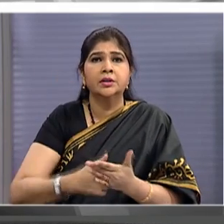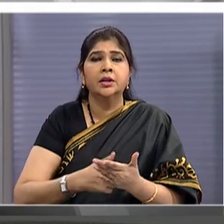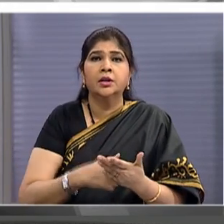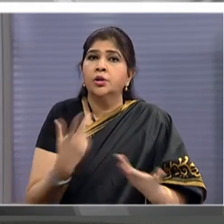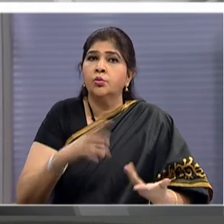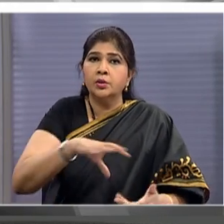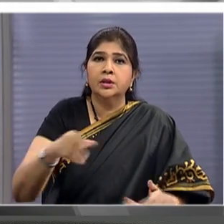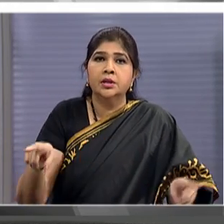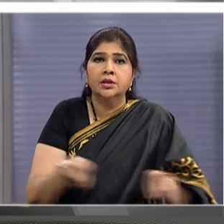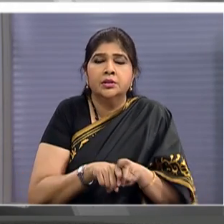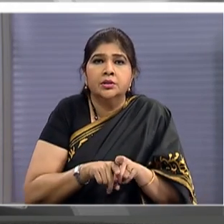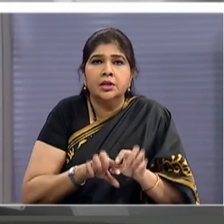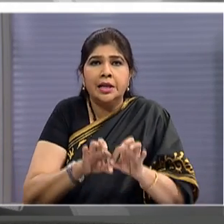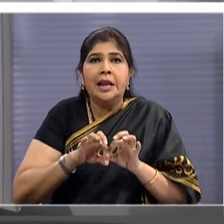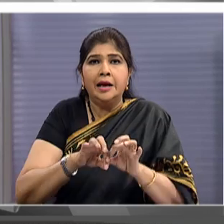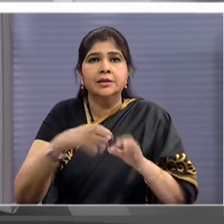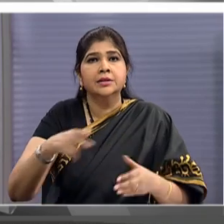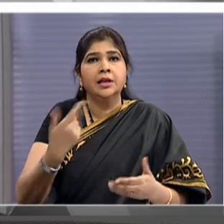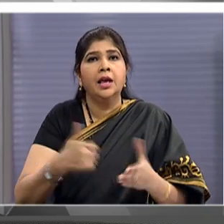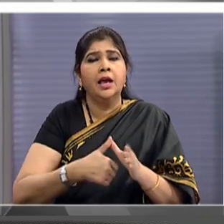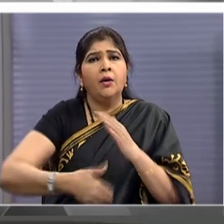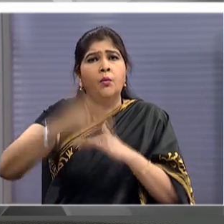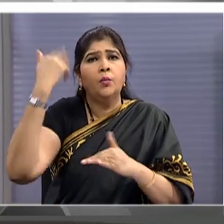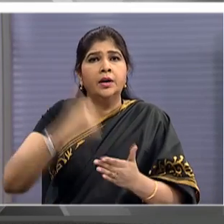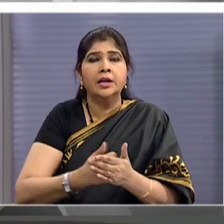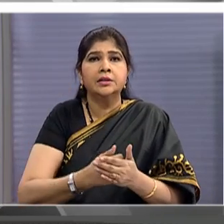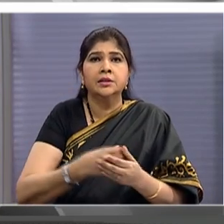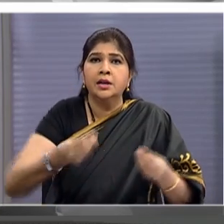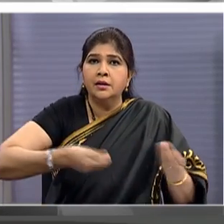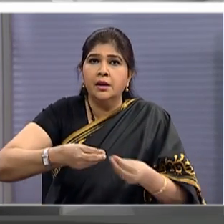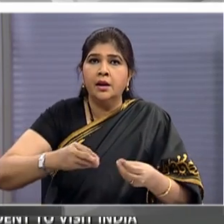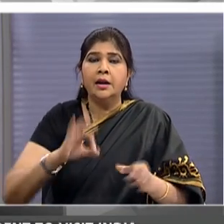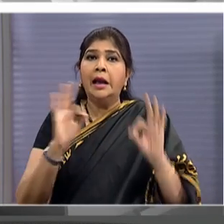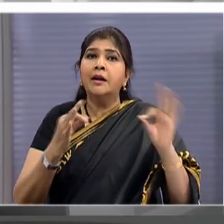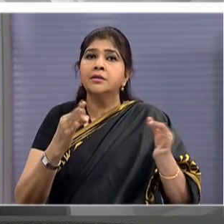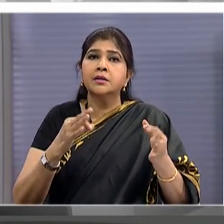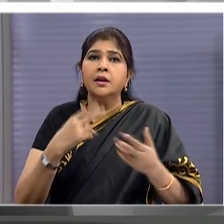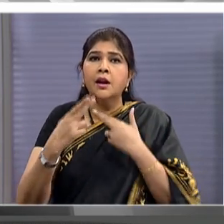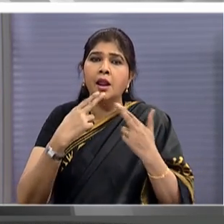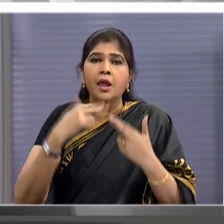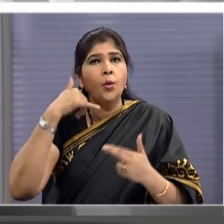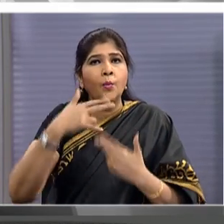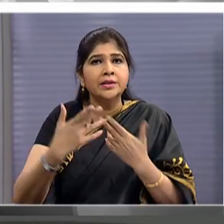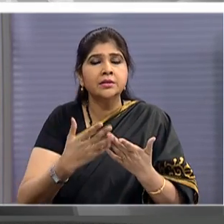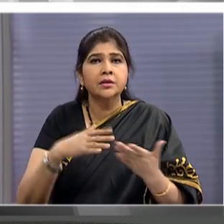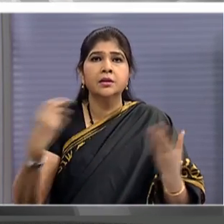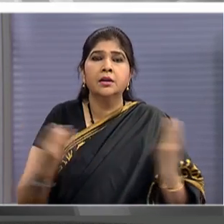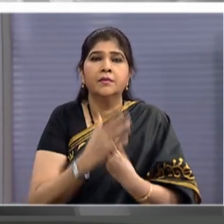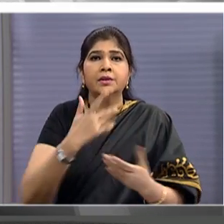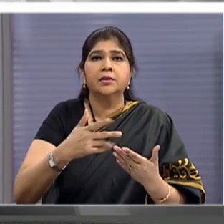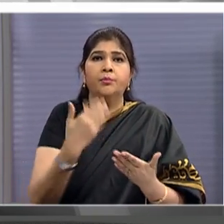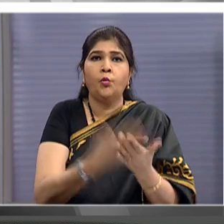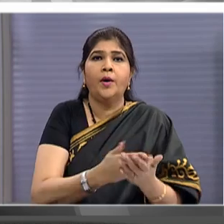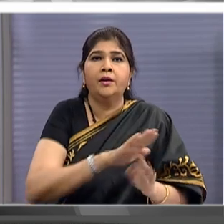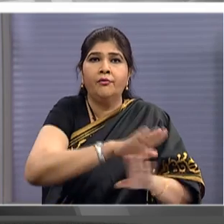historically close ties. Ancient ties of trade, culture, linguistic and religious interfaces have provided the foundation for